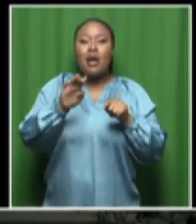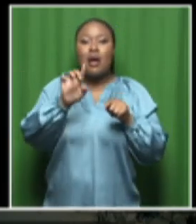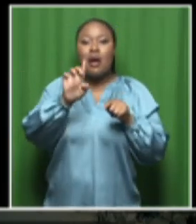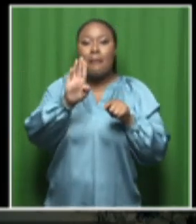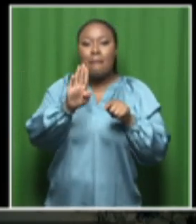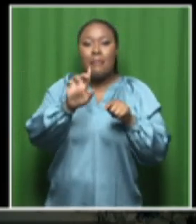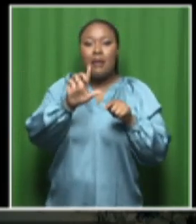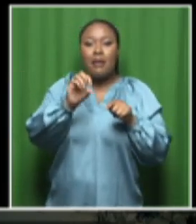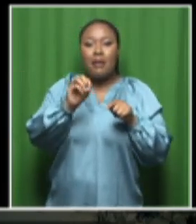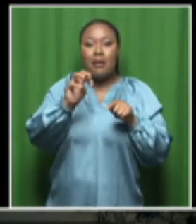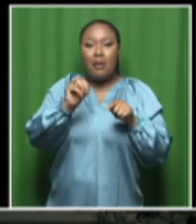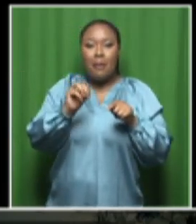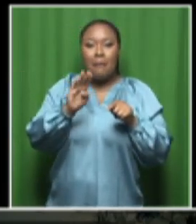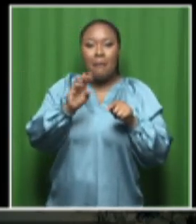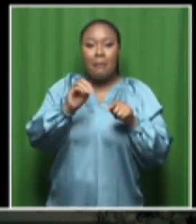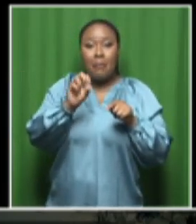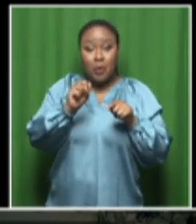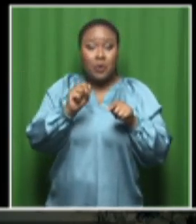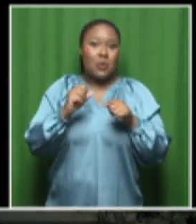significant findings.